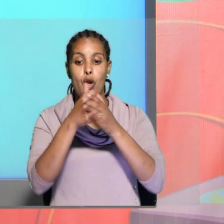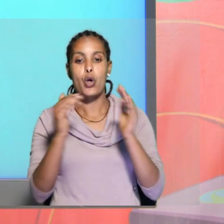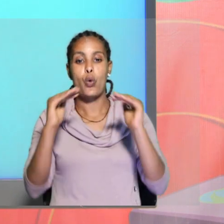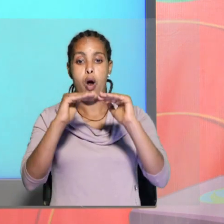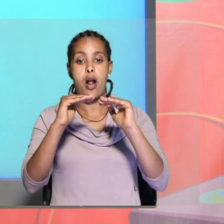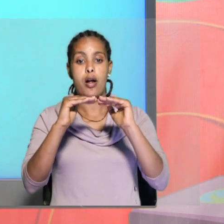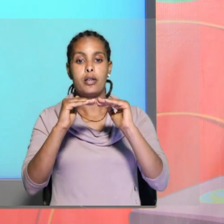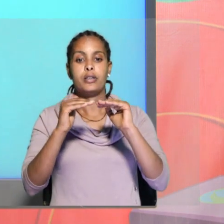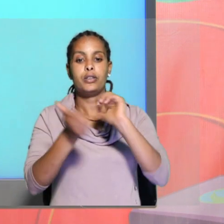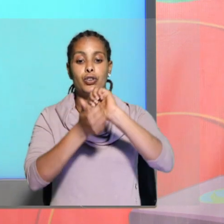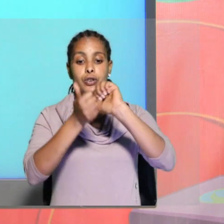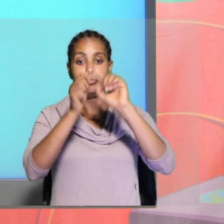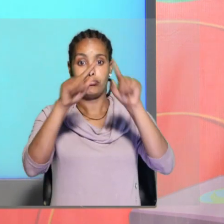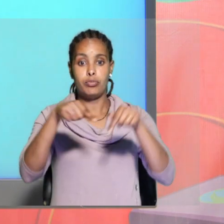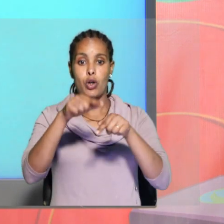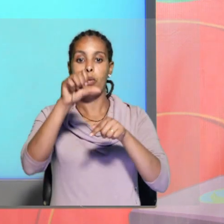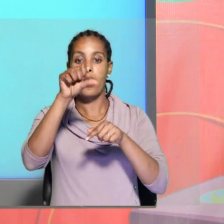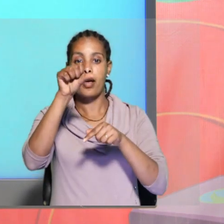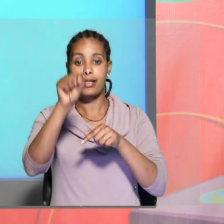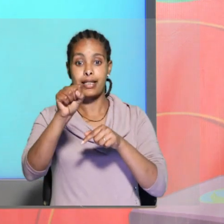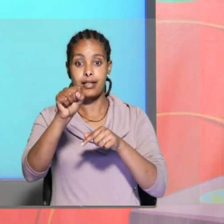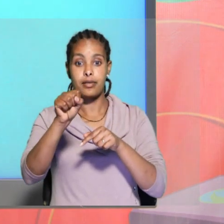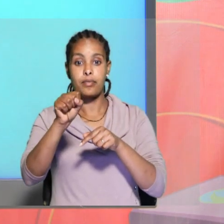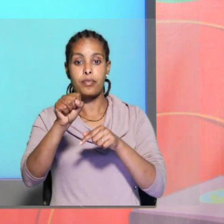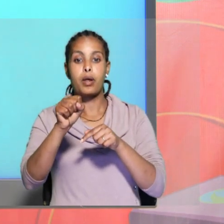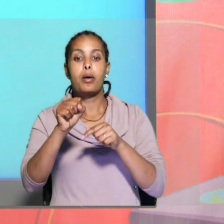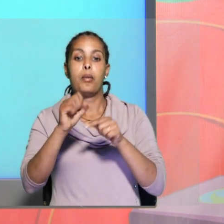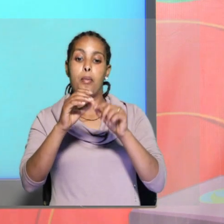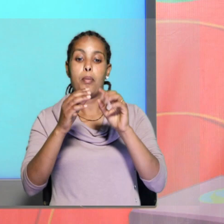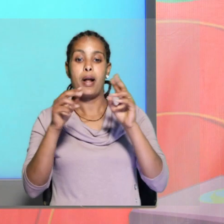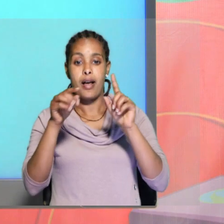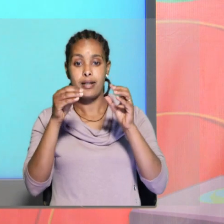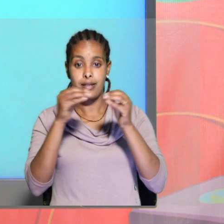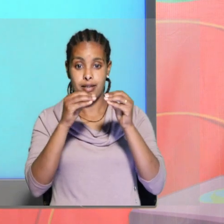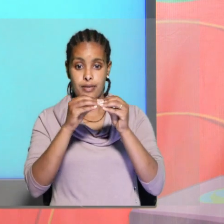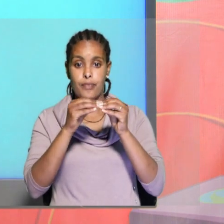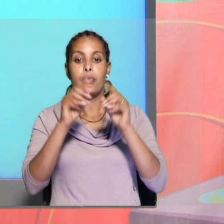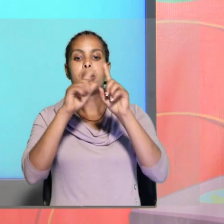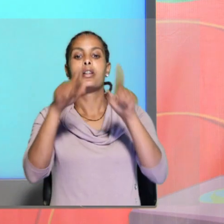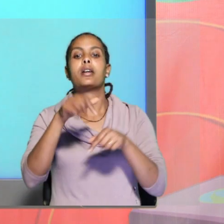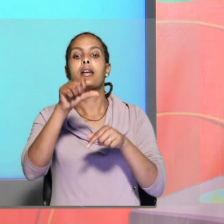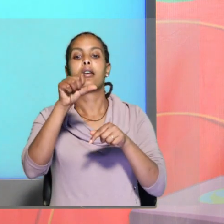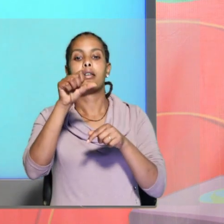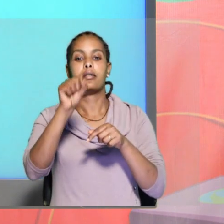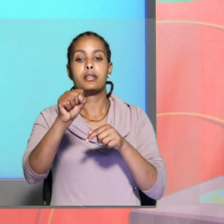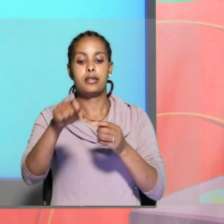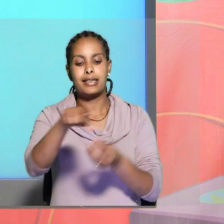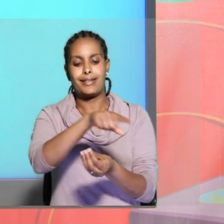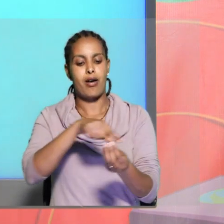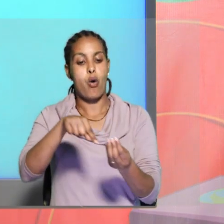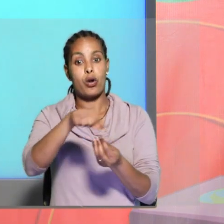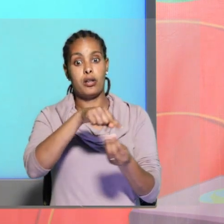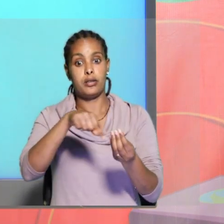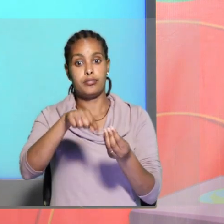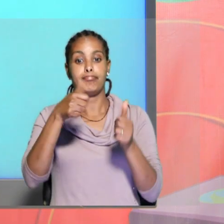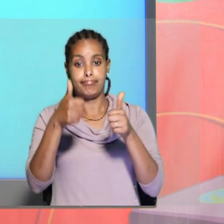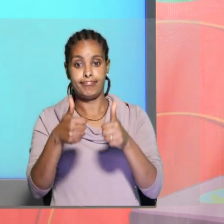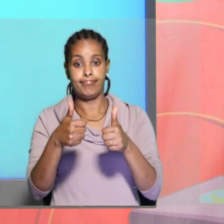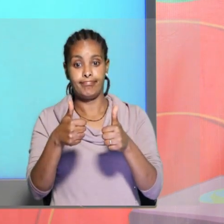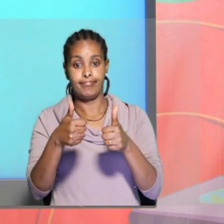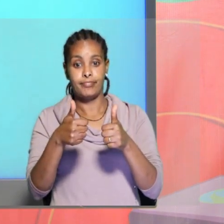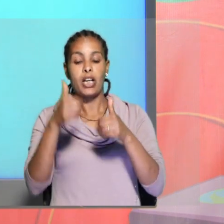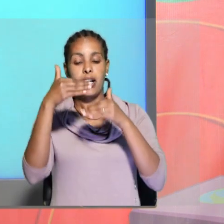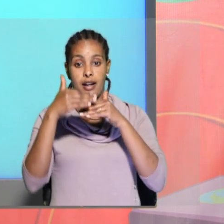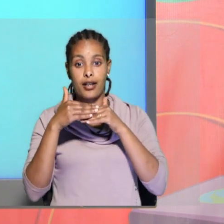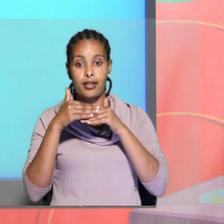equal change in entropy of the system plus change in entropy of the surrounding,